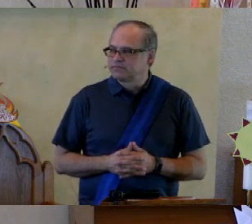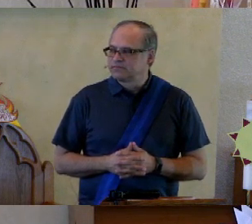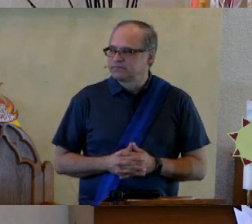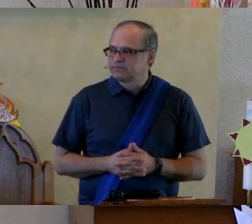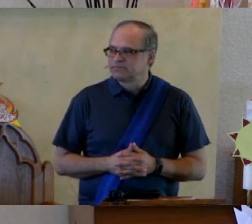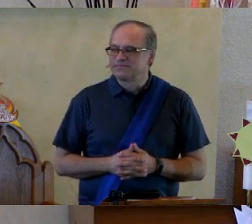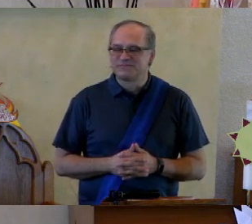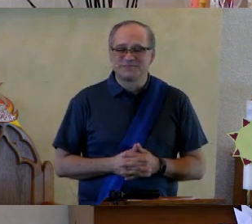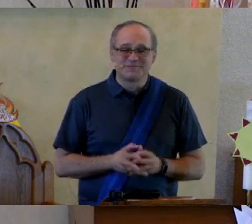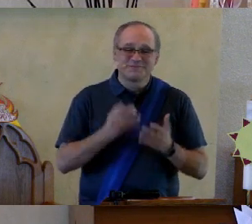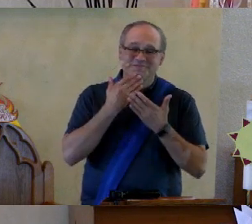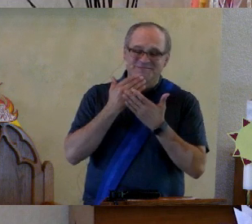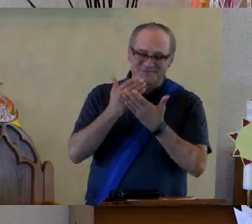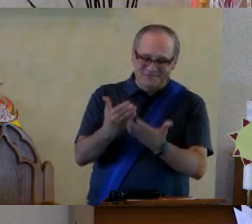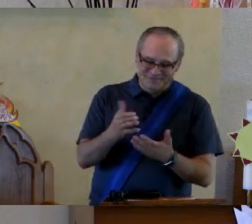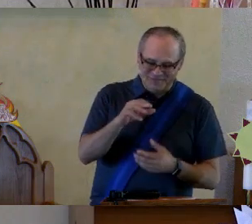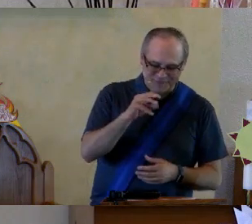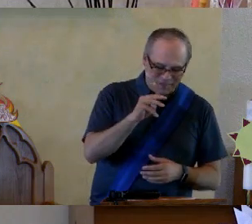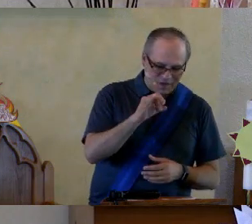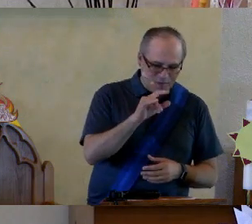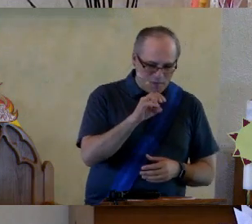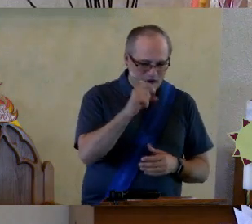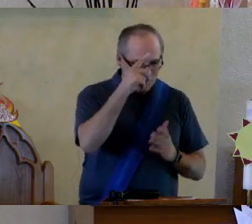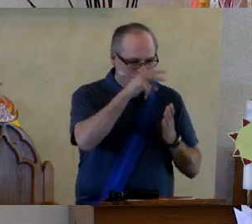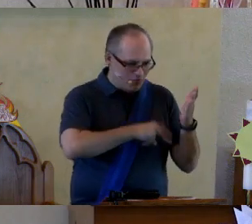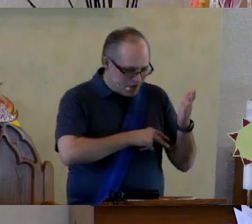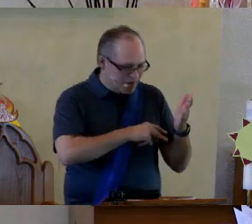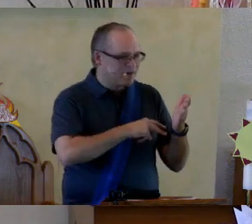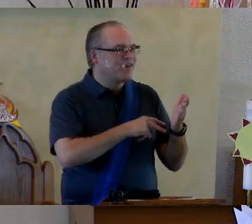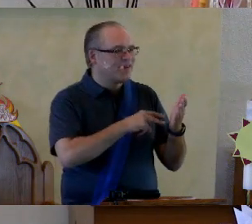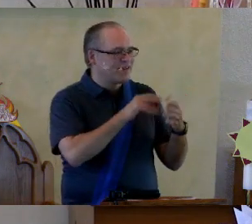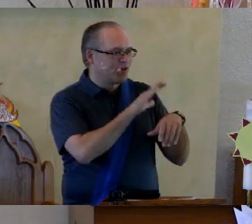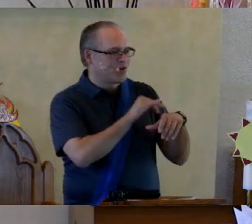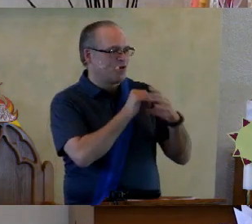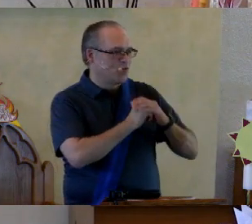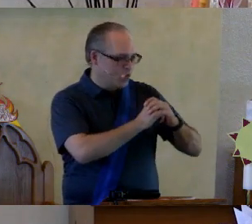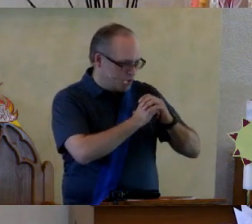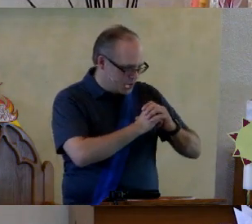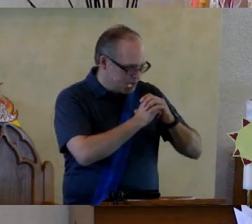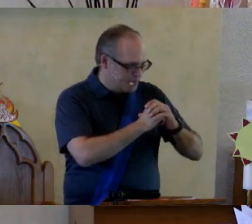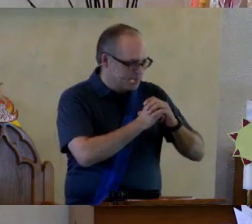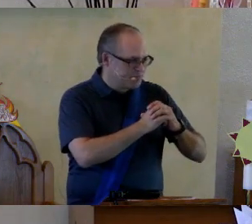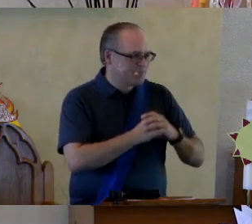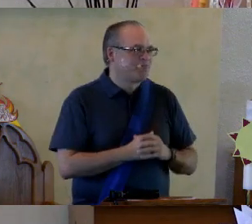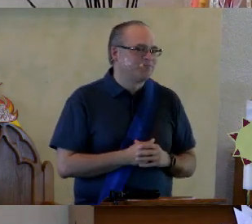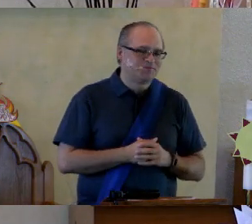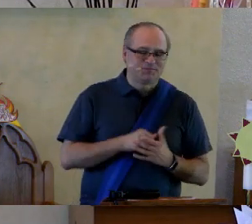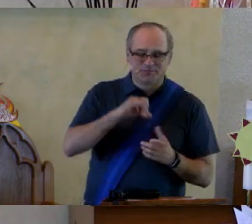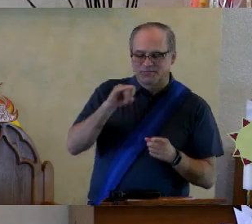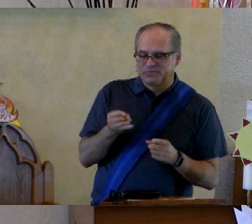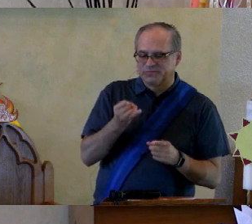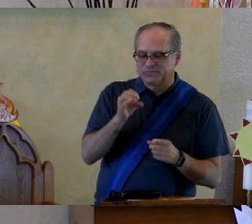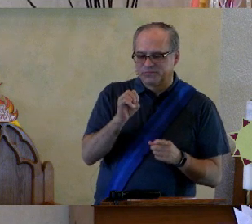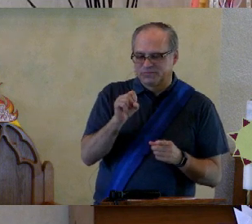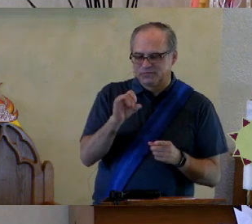I say thank you to Miles for reading the call to worship for us, to Jessica